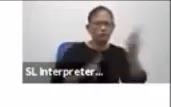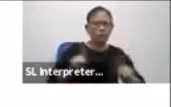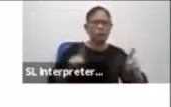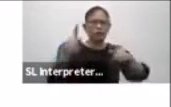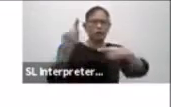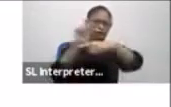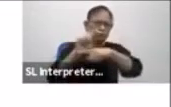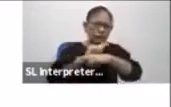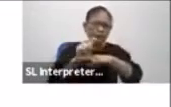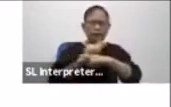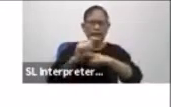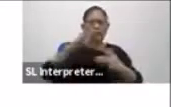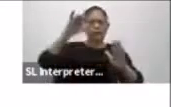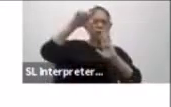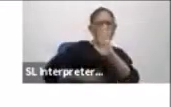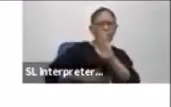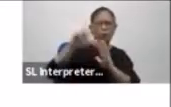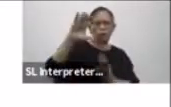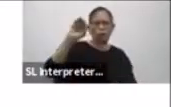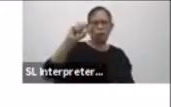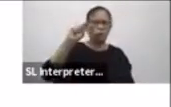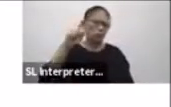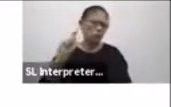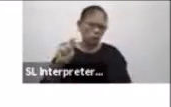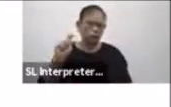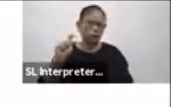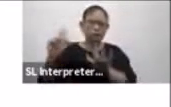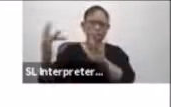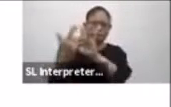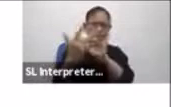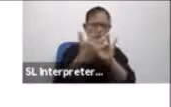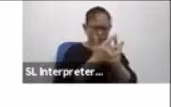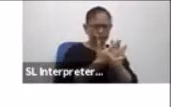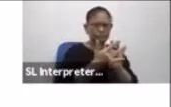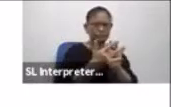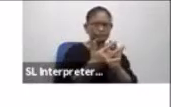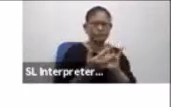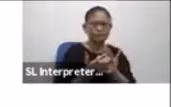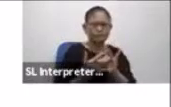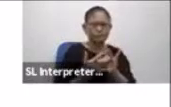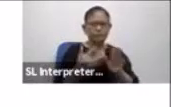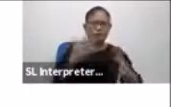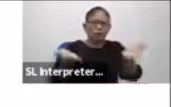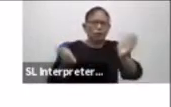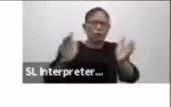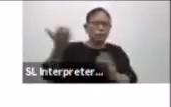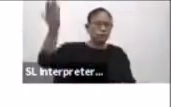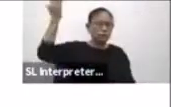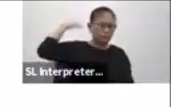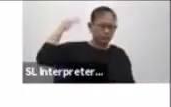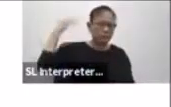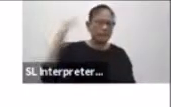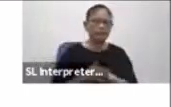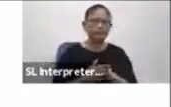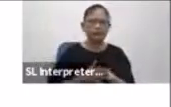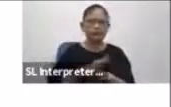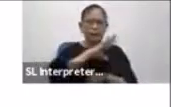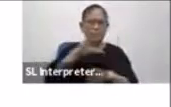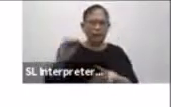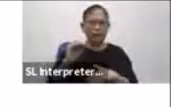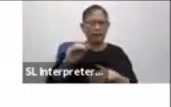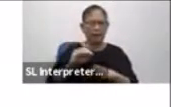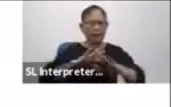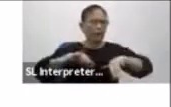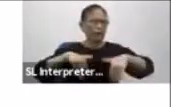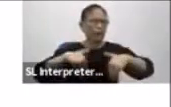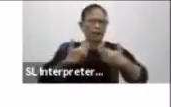cost, hence bridging any financial or geographical barriers that we have had in the past. Now, the effectiveness of these virtual modalities